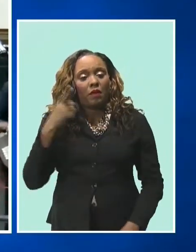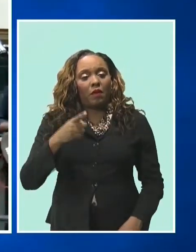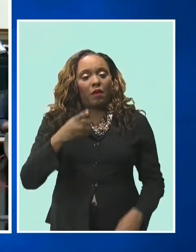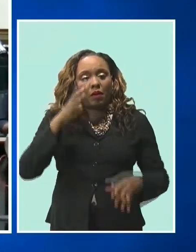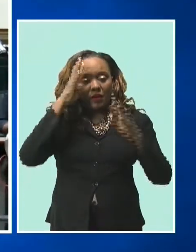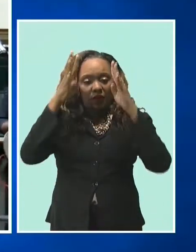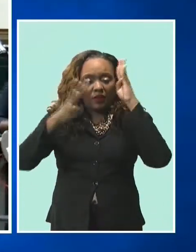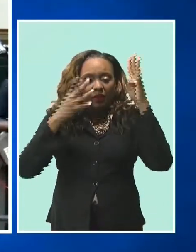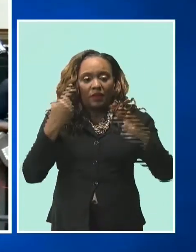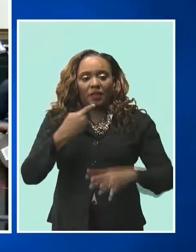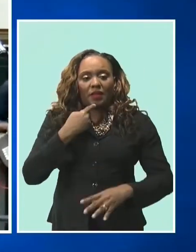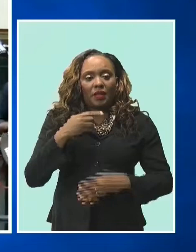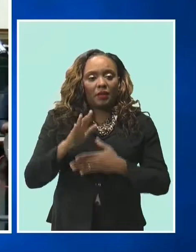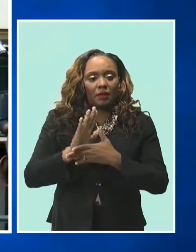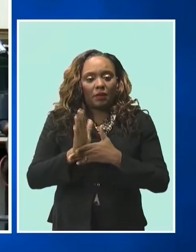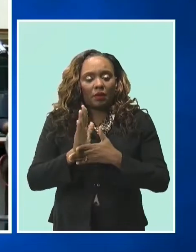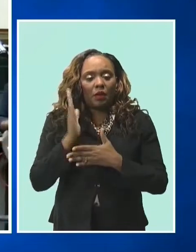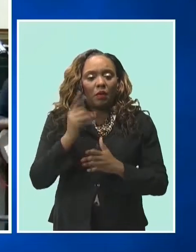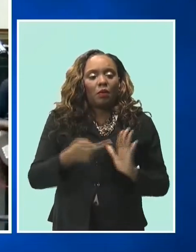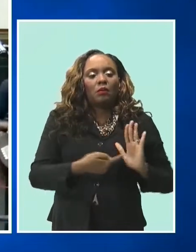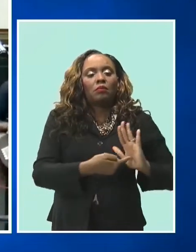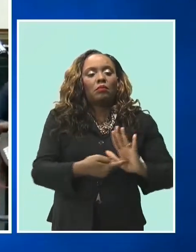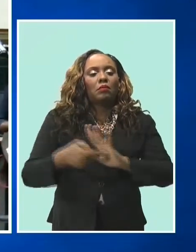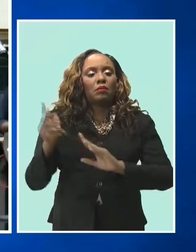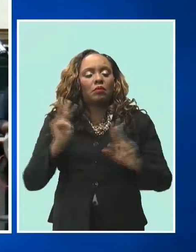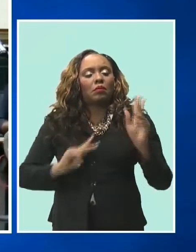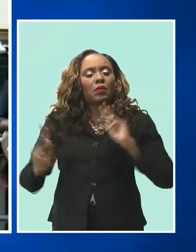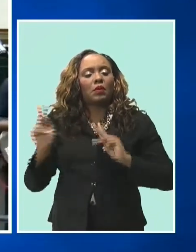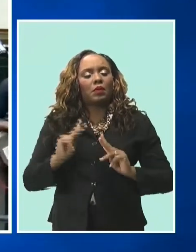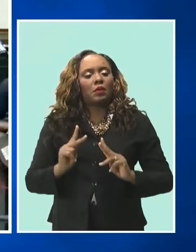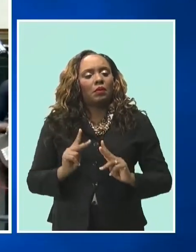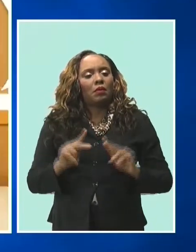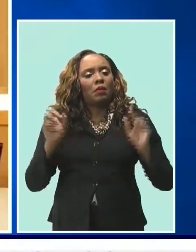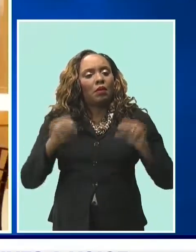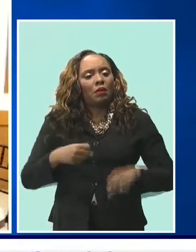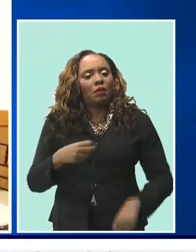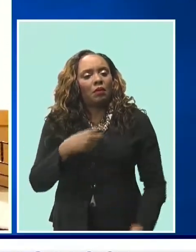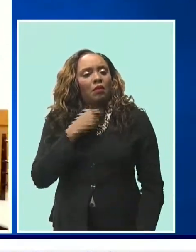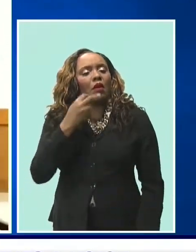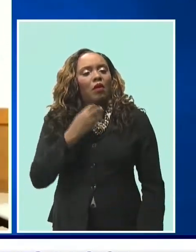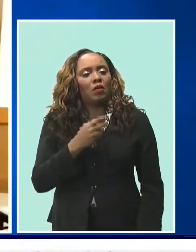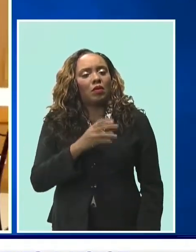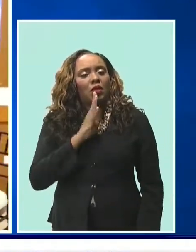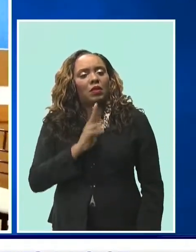the film will give locals in the sector a voice and also some exposure.